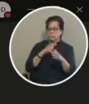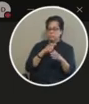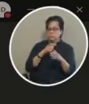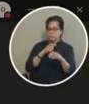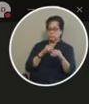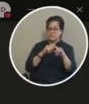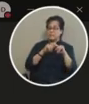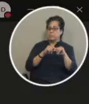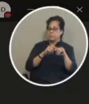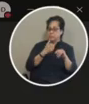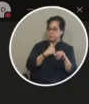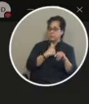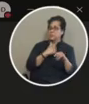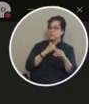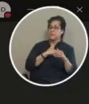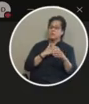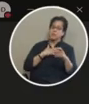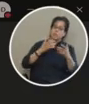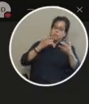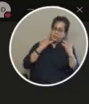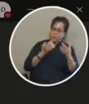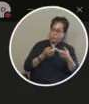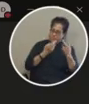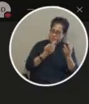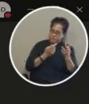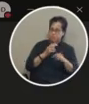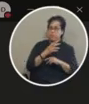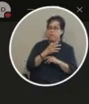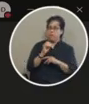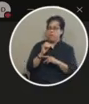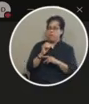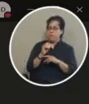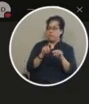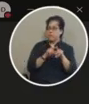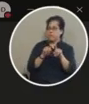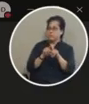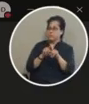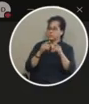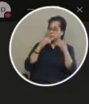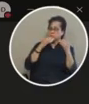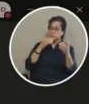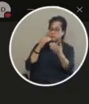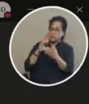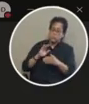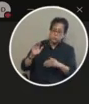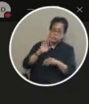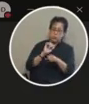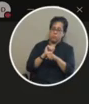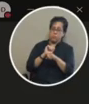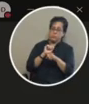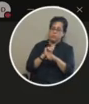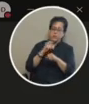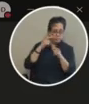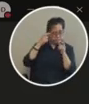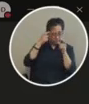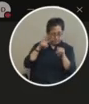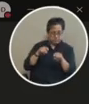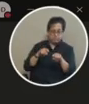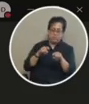And so that's just my friendly recommendation. But I do want to thank everyone for their hard work. I agree